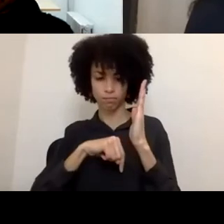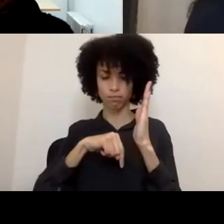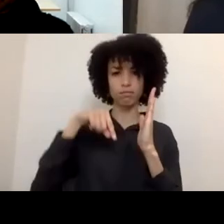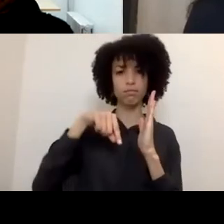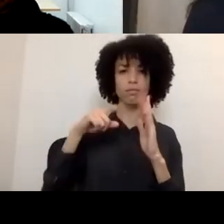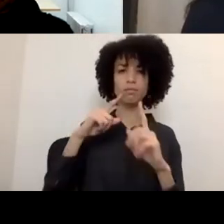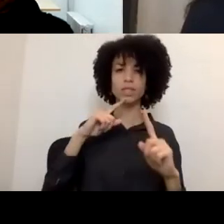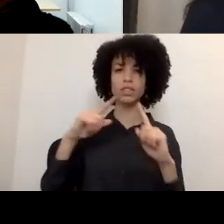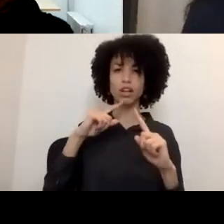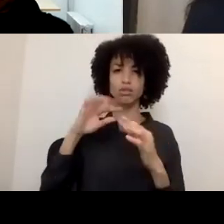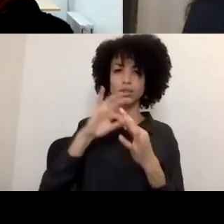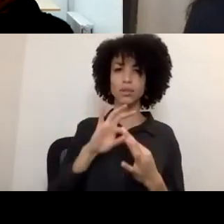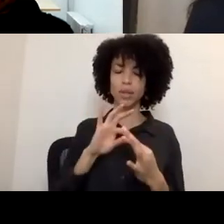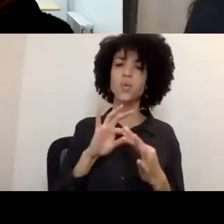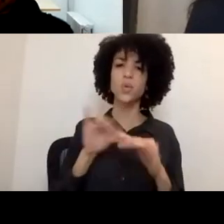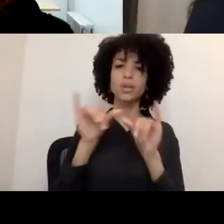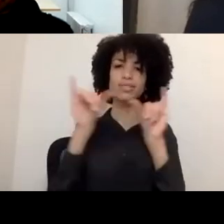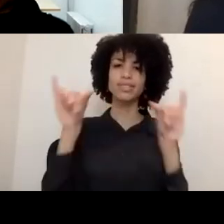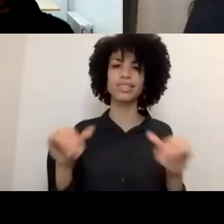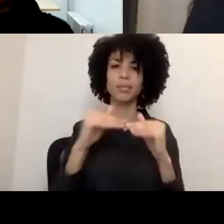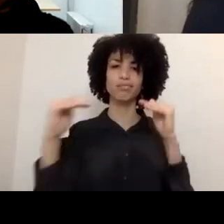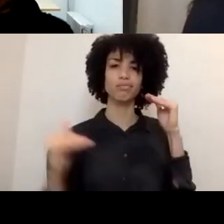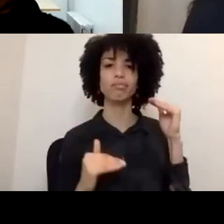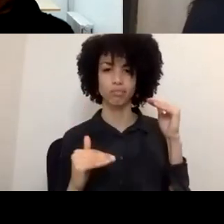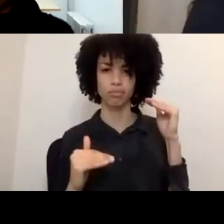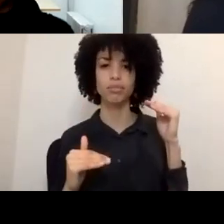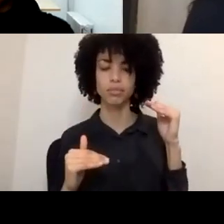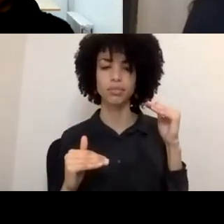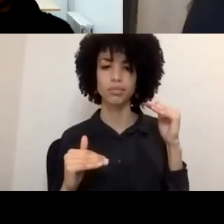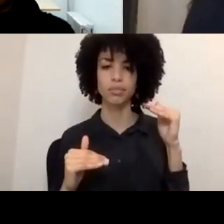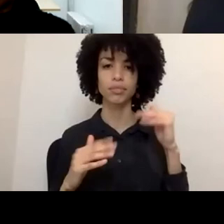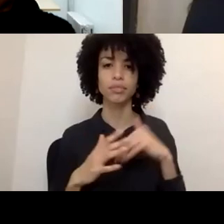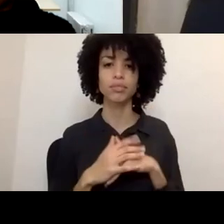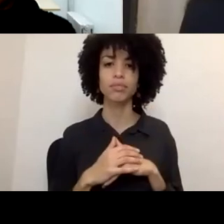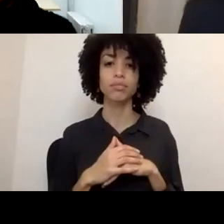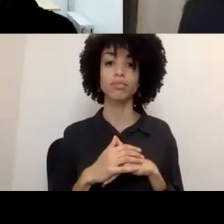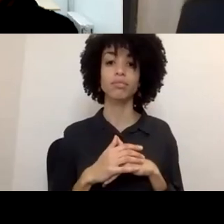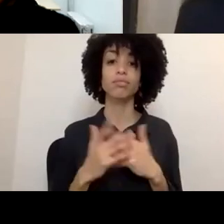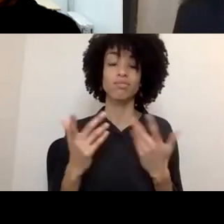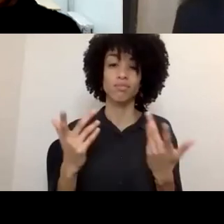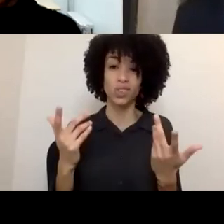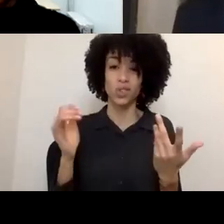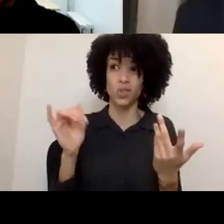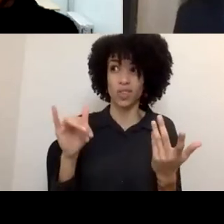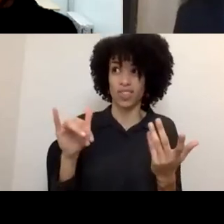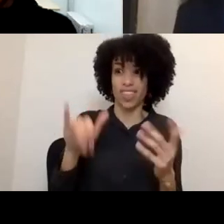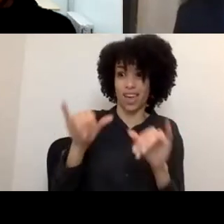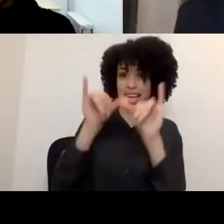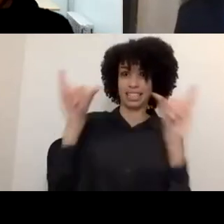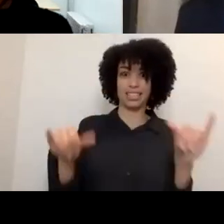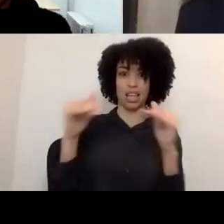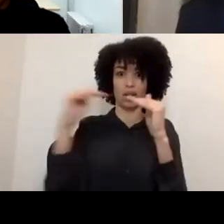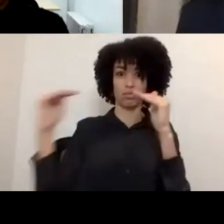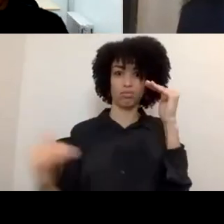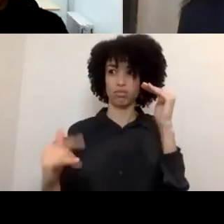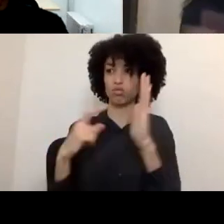about underlying systemic injustice and inequity, that requires us to even talk about diversity in the first place. In the